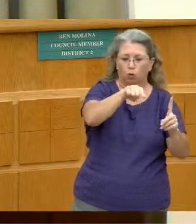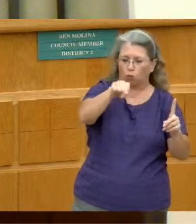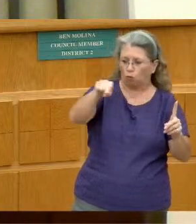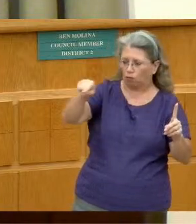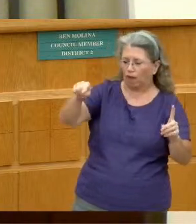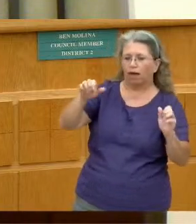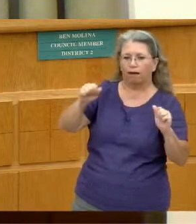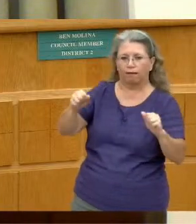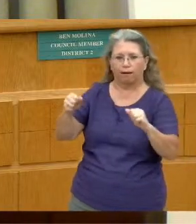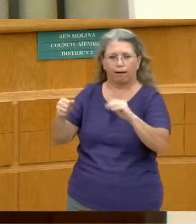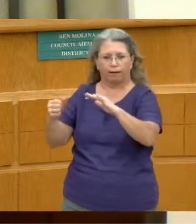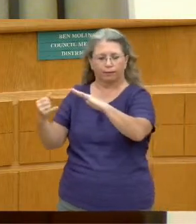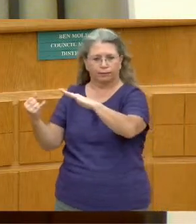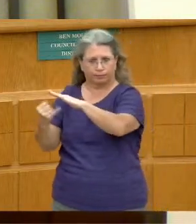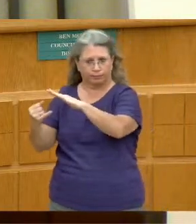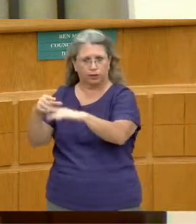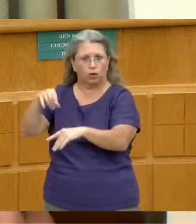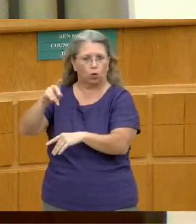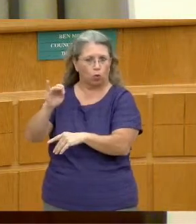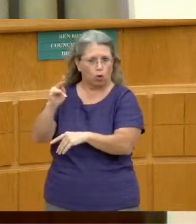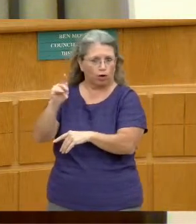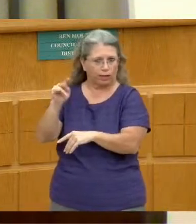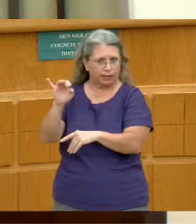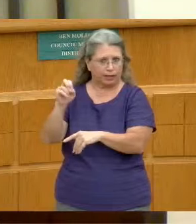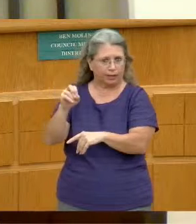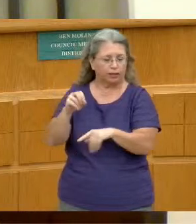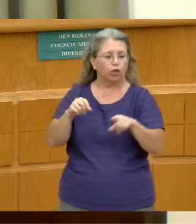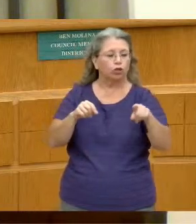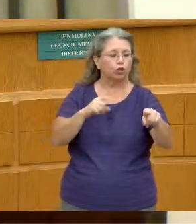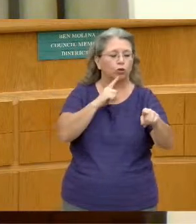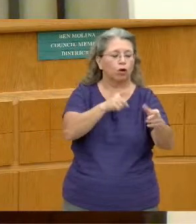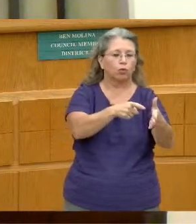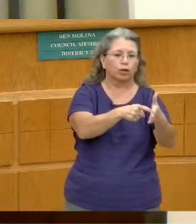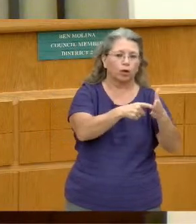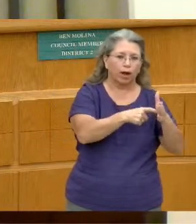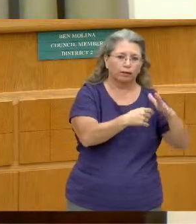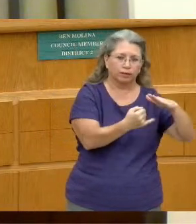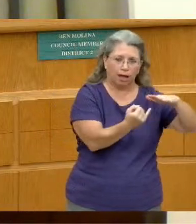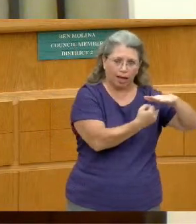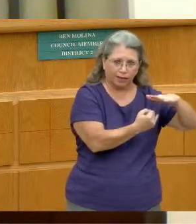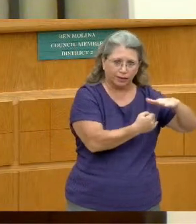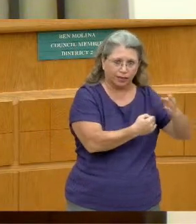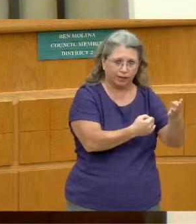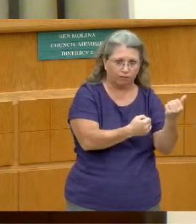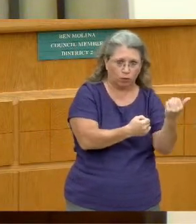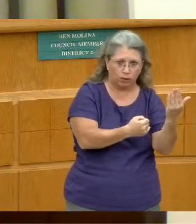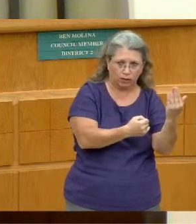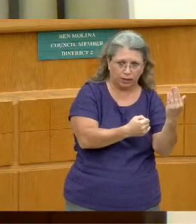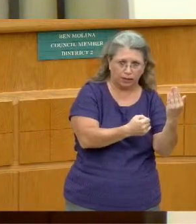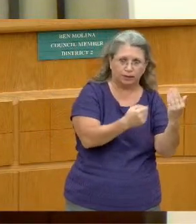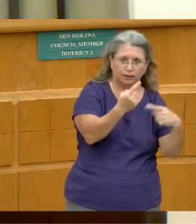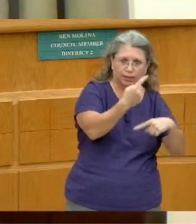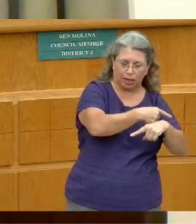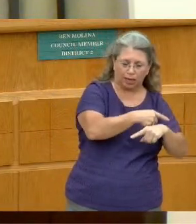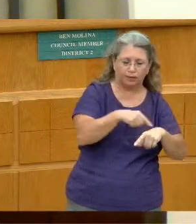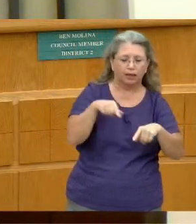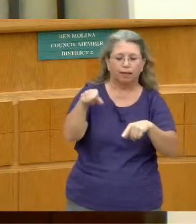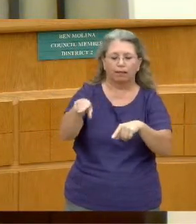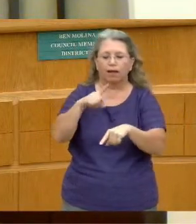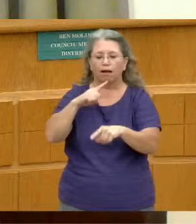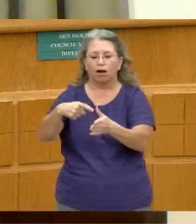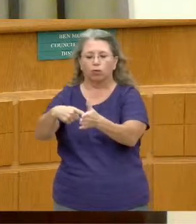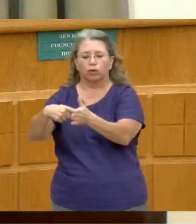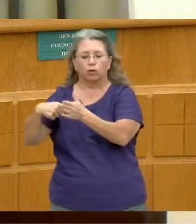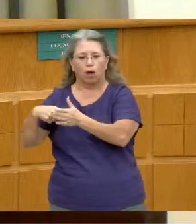required to self-isolate for 14 days, but they are required to quarantine themselves for 14 days. If you